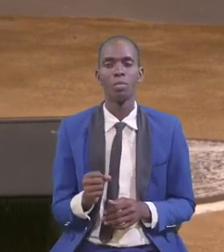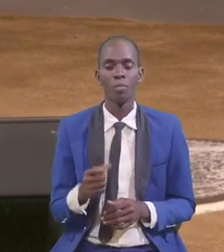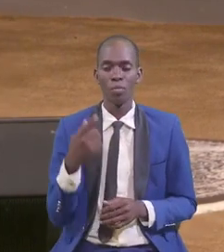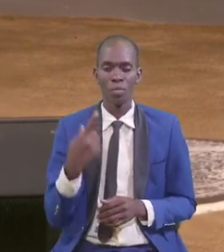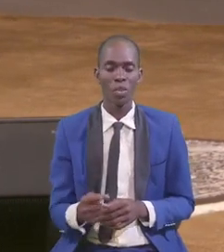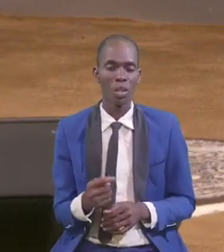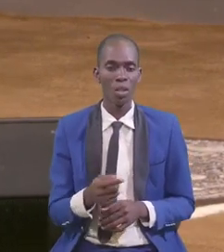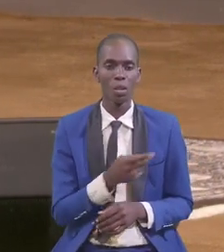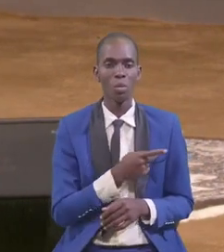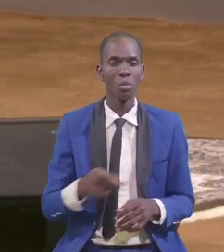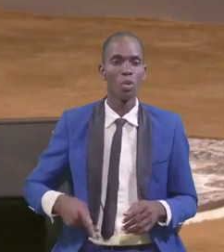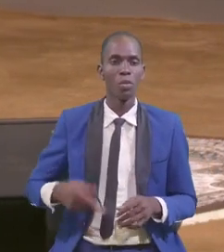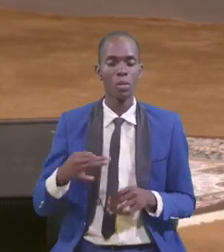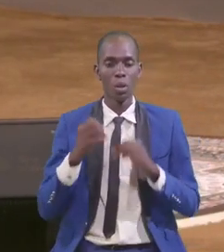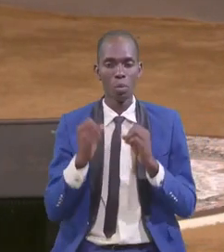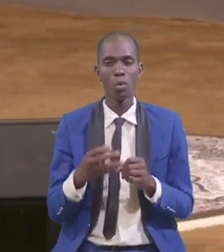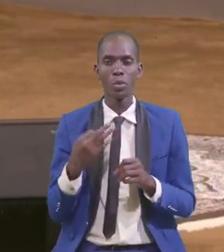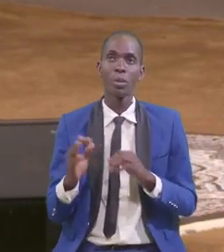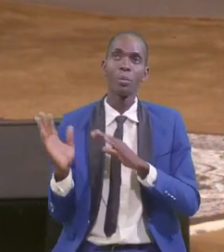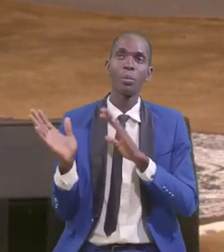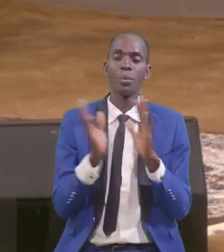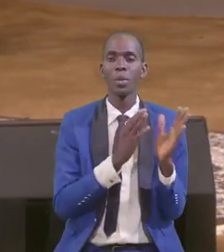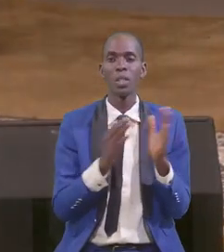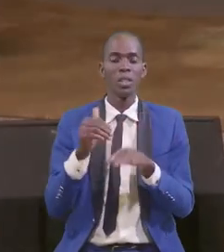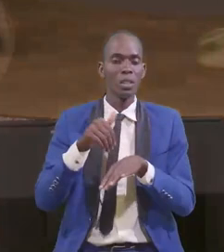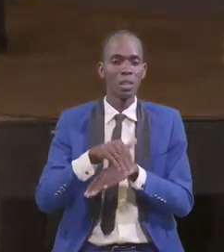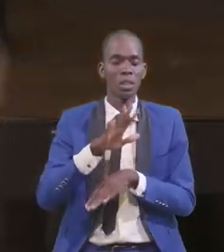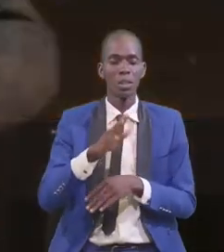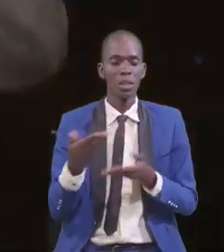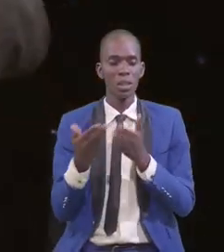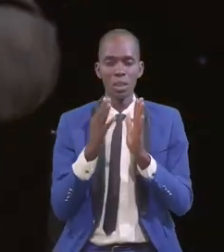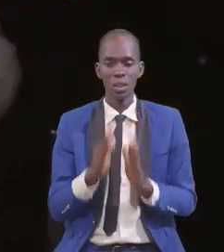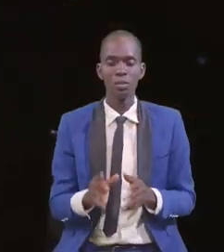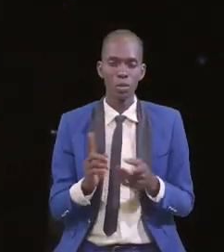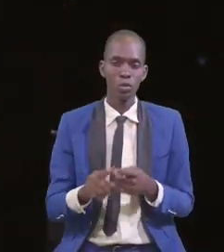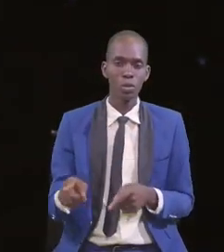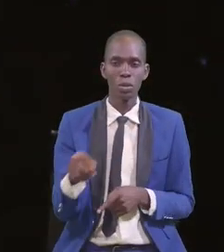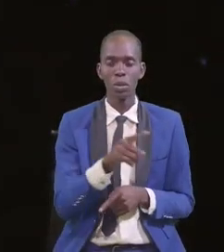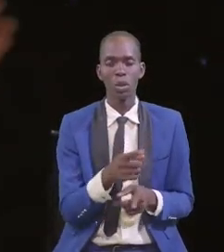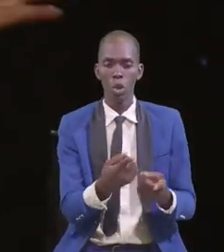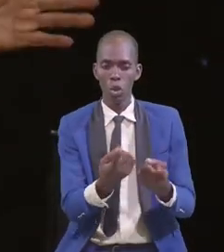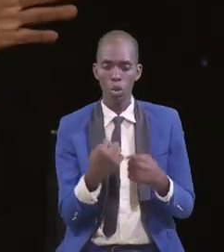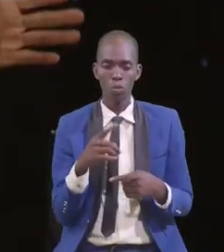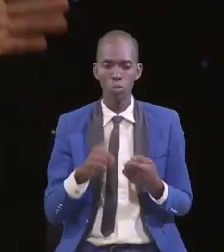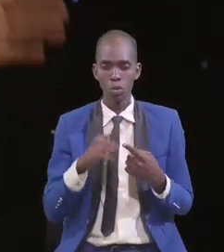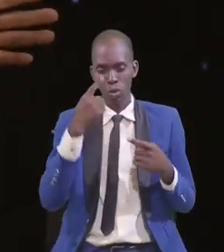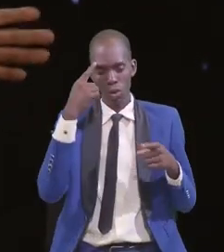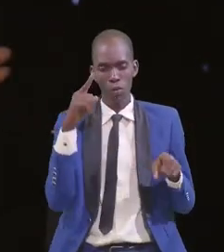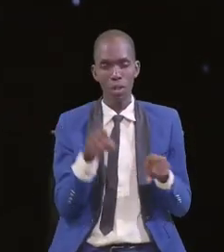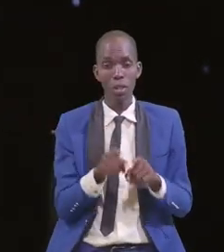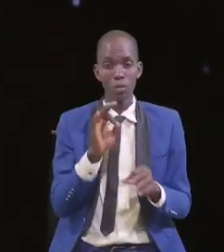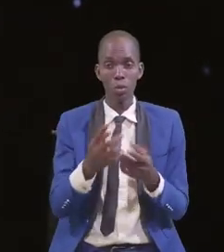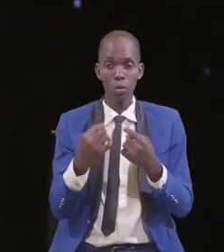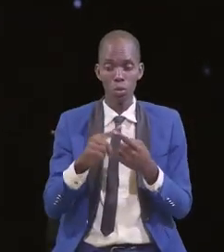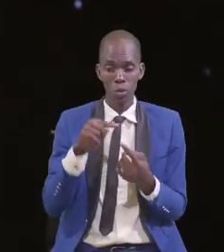the power of the air sends his emissaries to them. Come into covenant. If you come to this